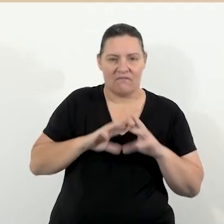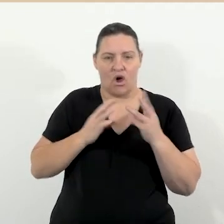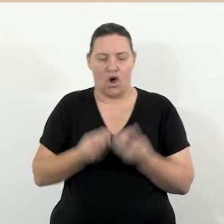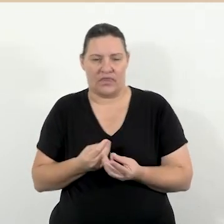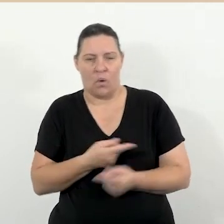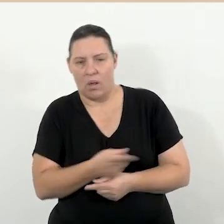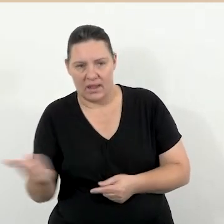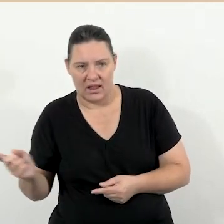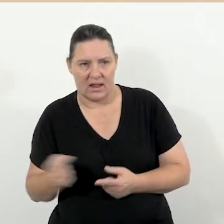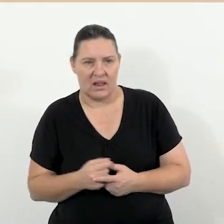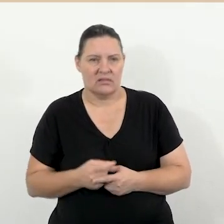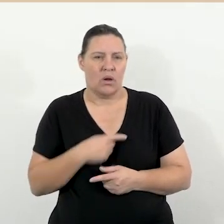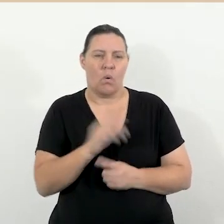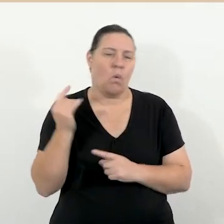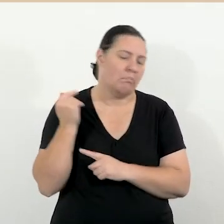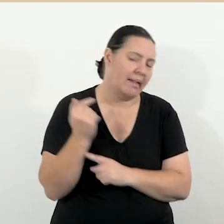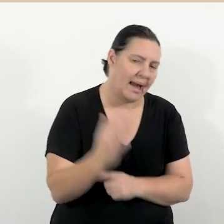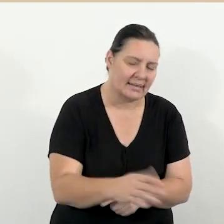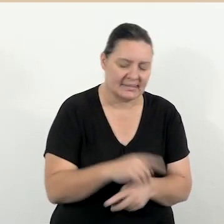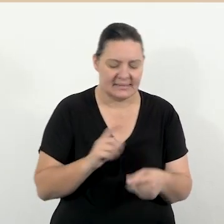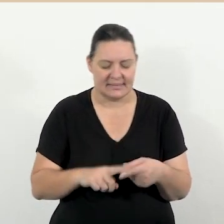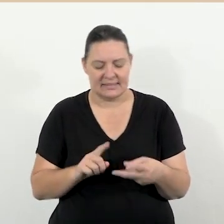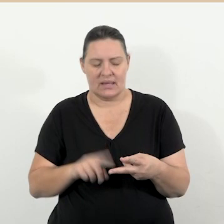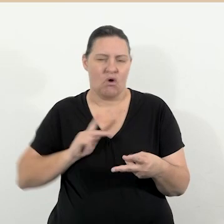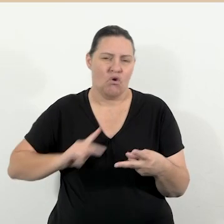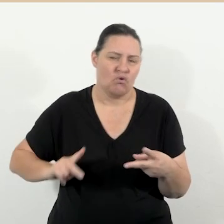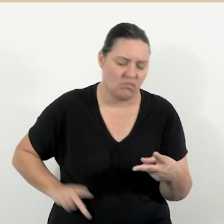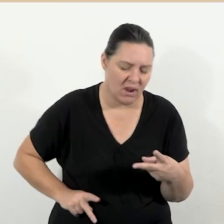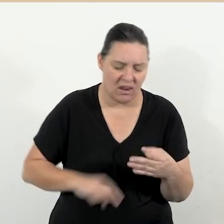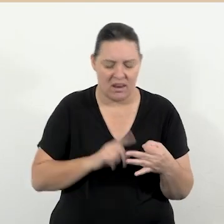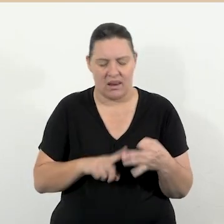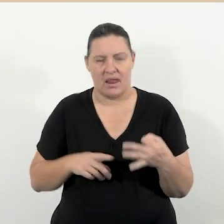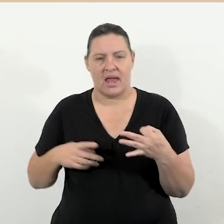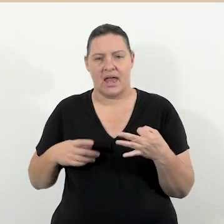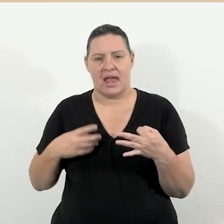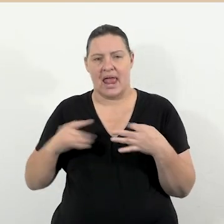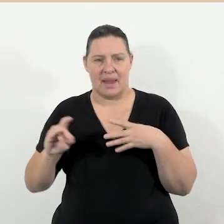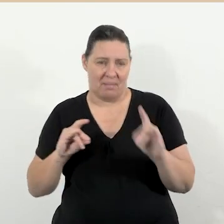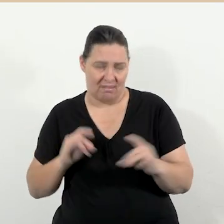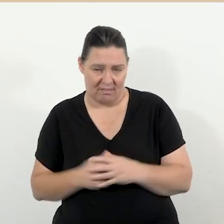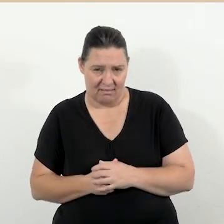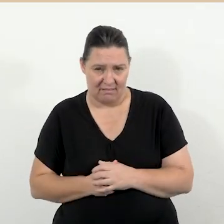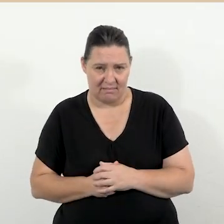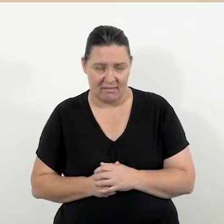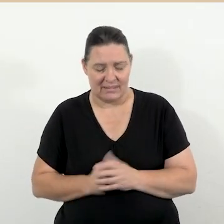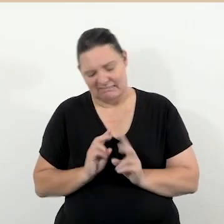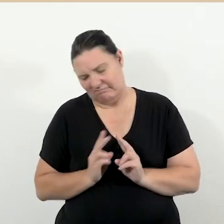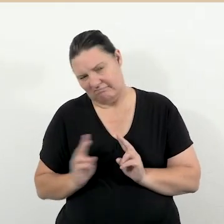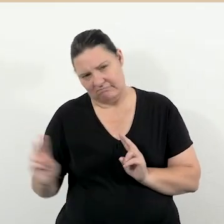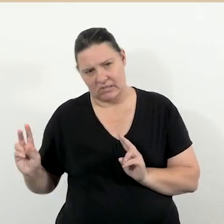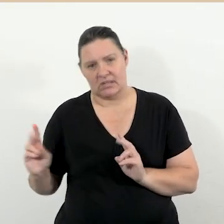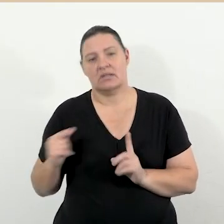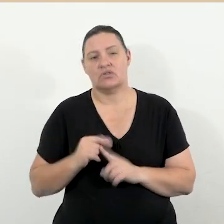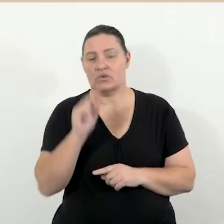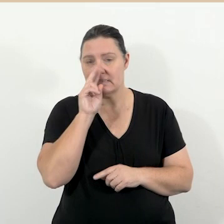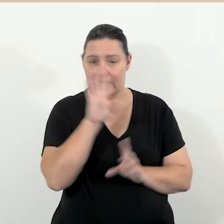Earth, including all plants, all human beings, as well as animals. Right, you would